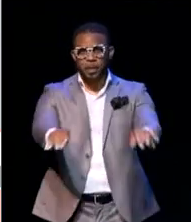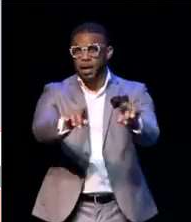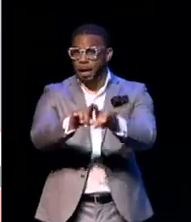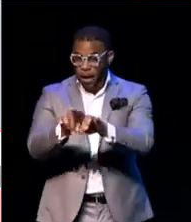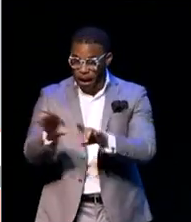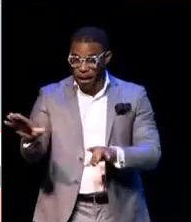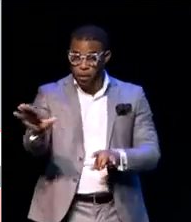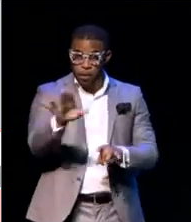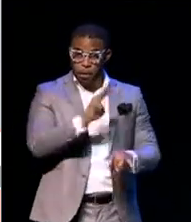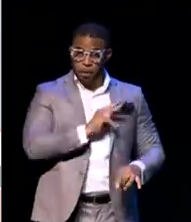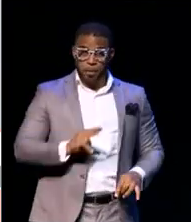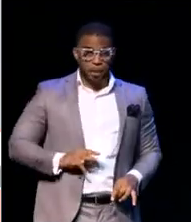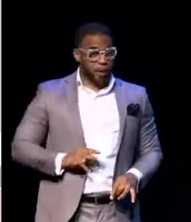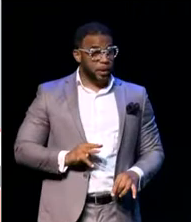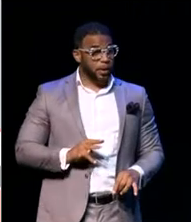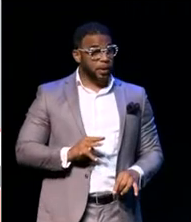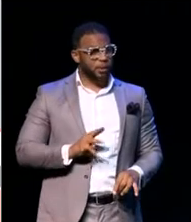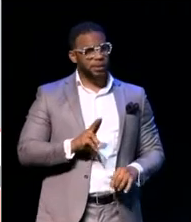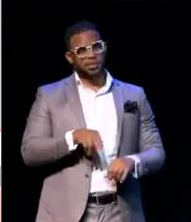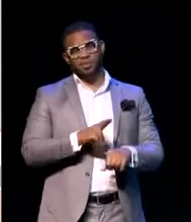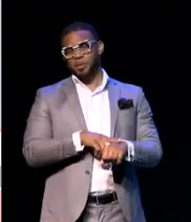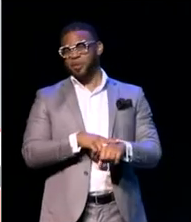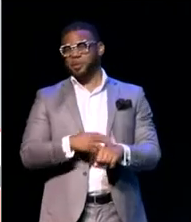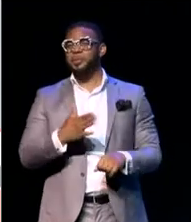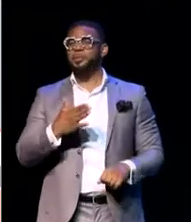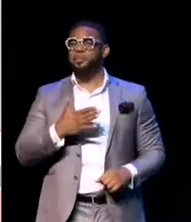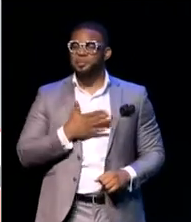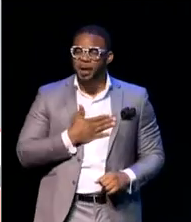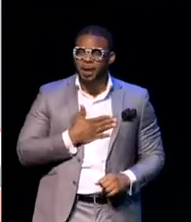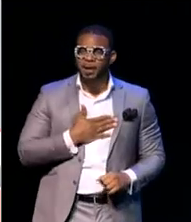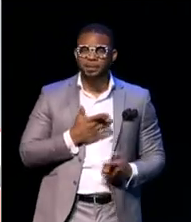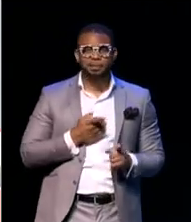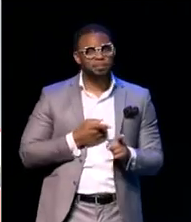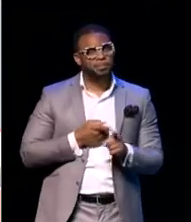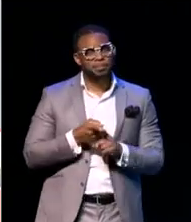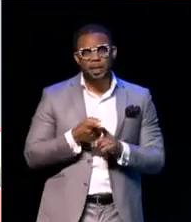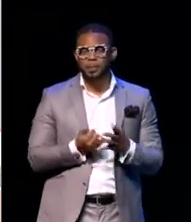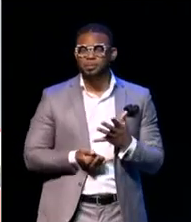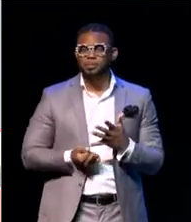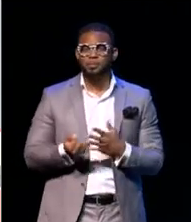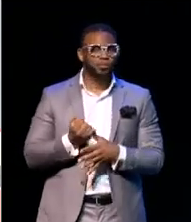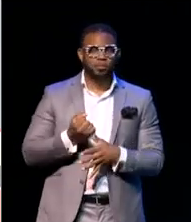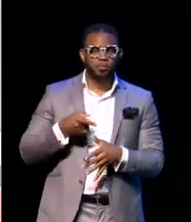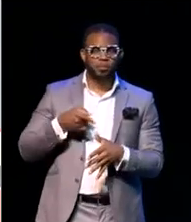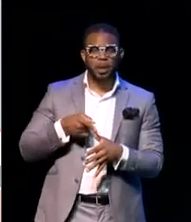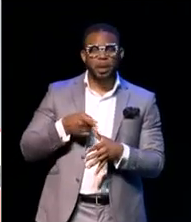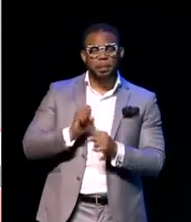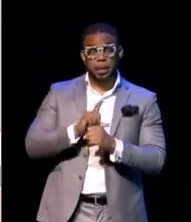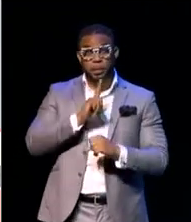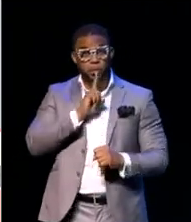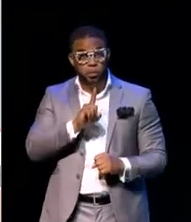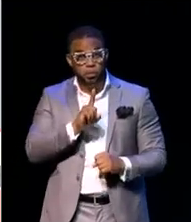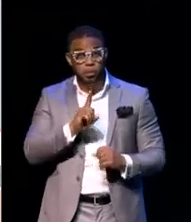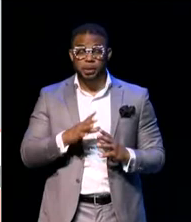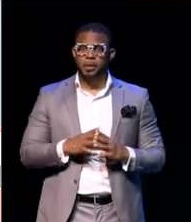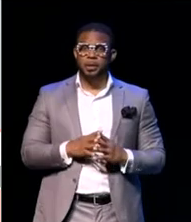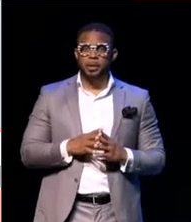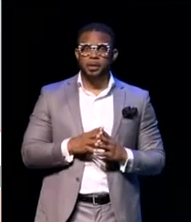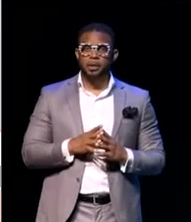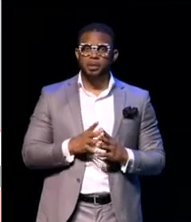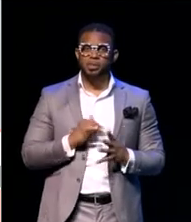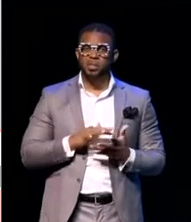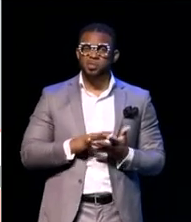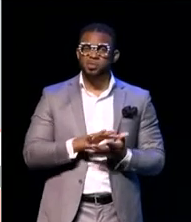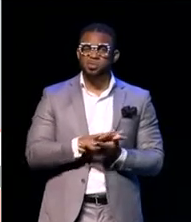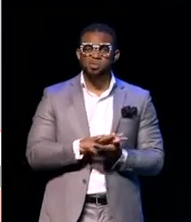as your mayor, it is, of course, my main priority to make sure that we